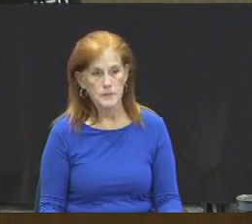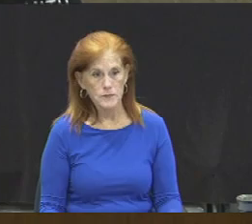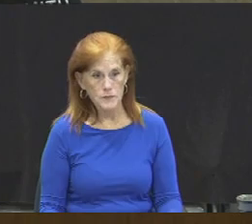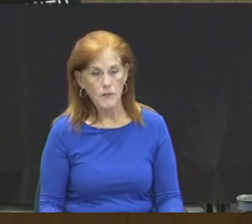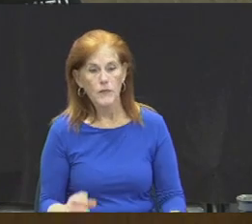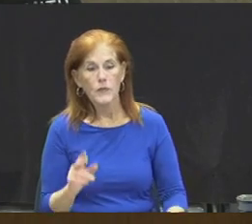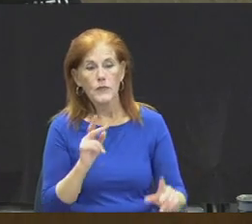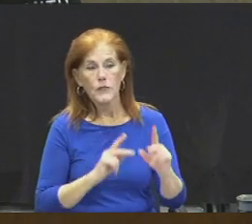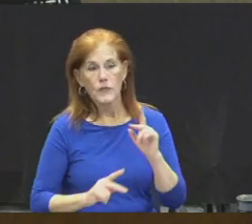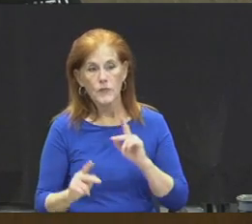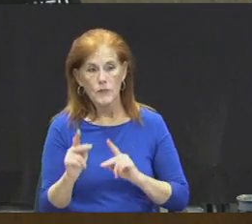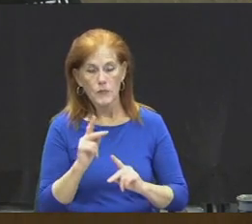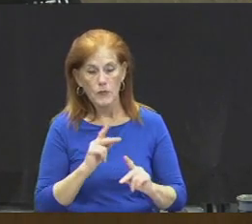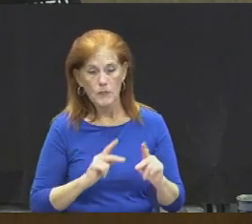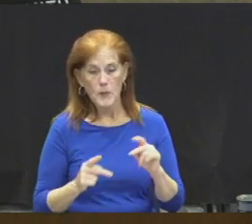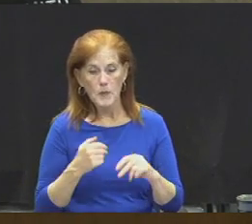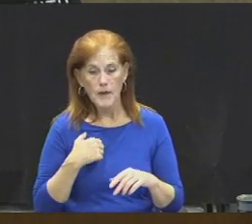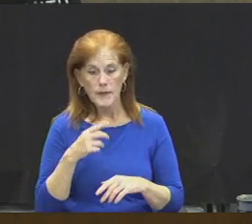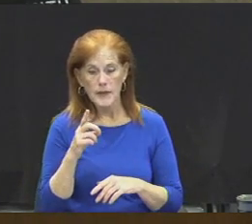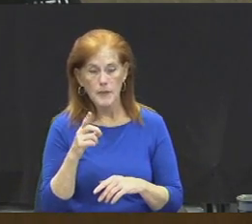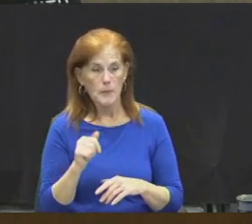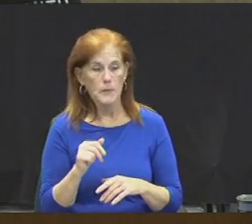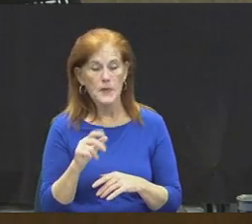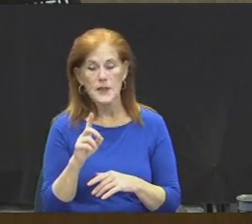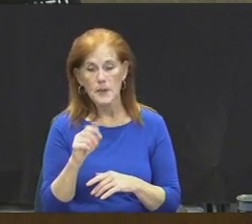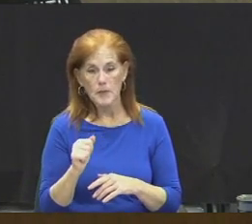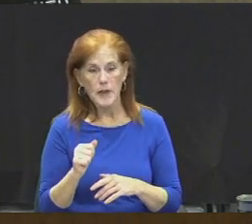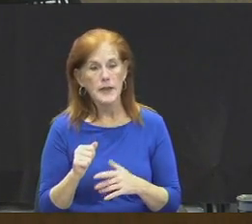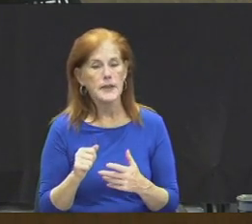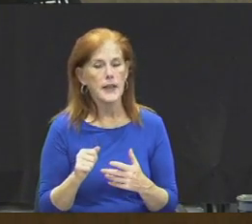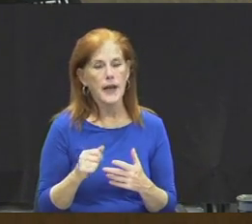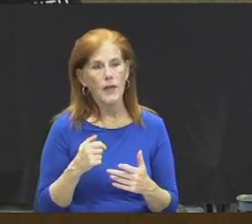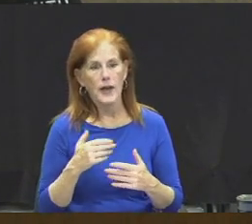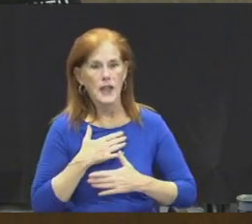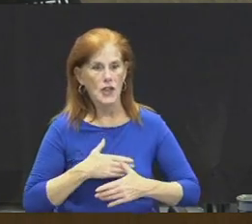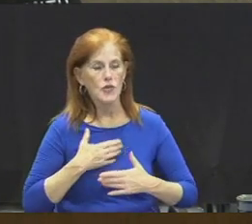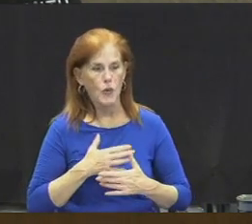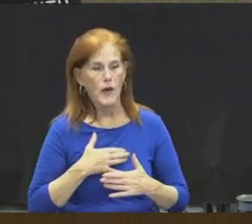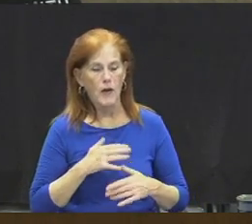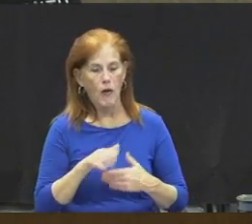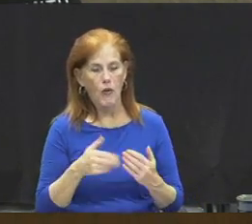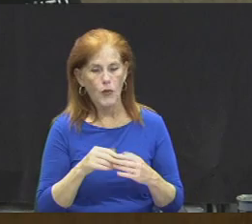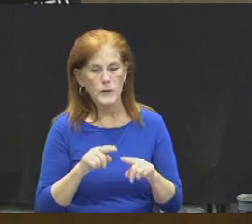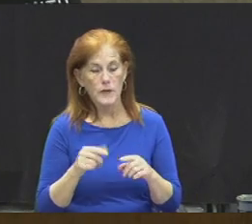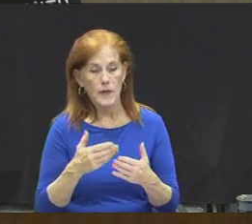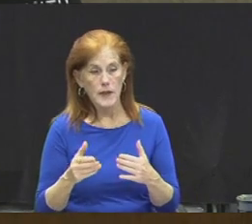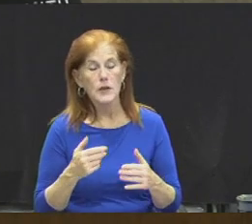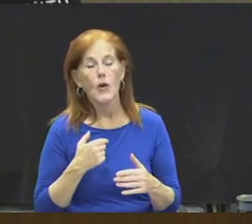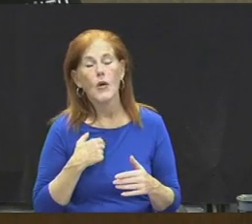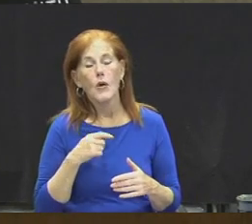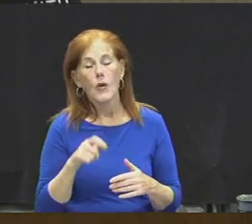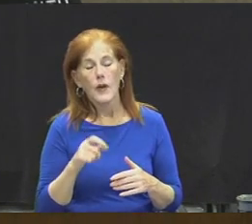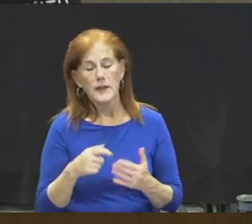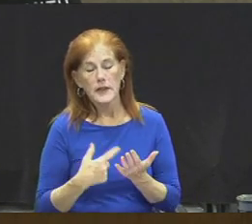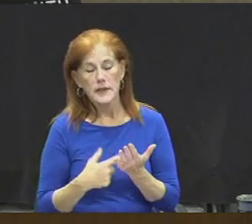accessibility for people with disabilities in these new projects. And I should remark too that we did talk